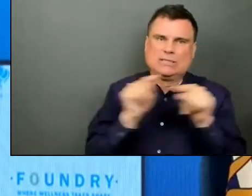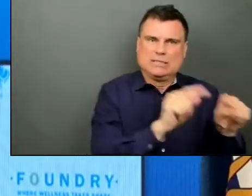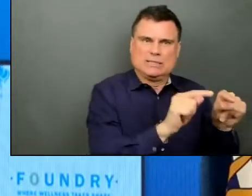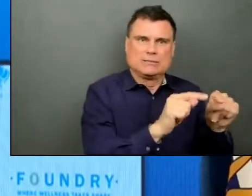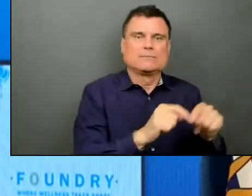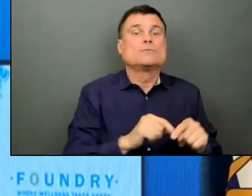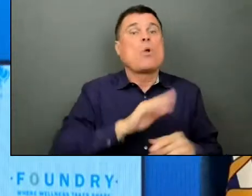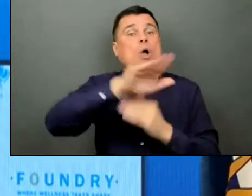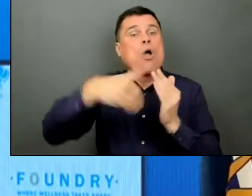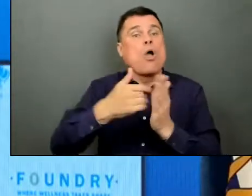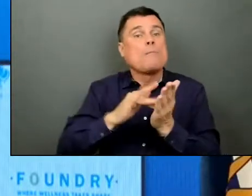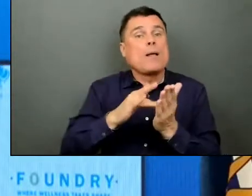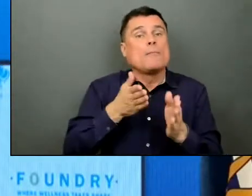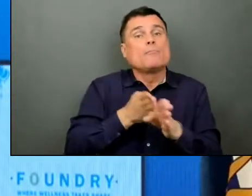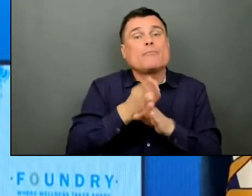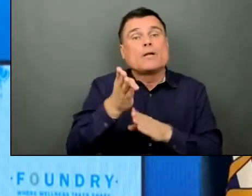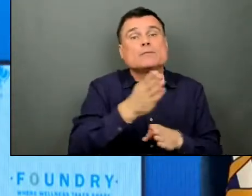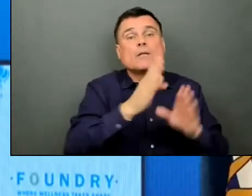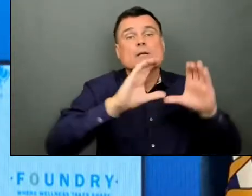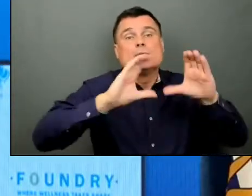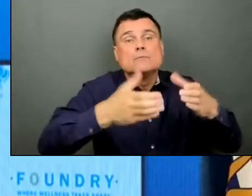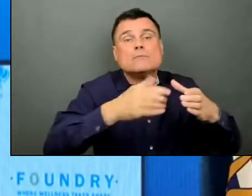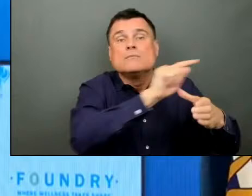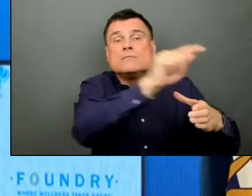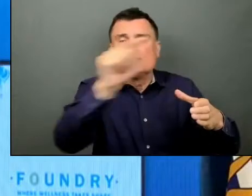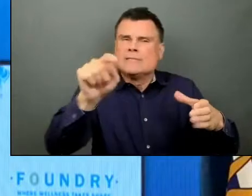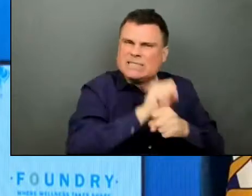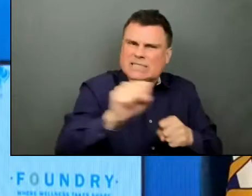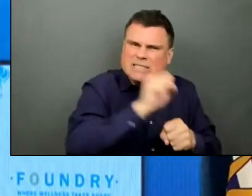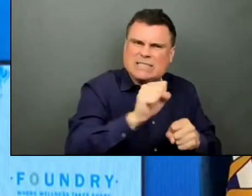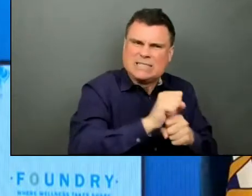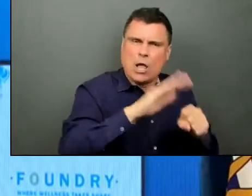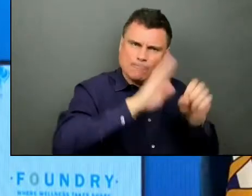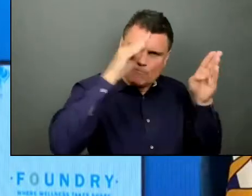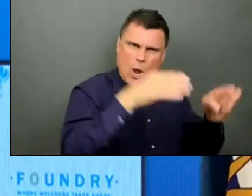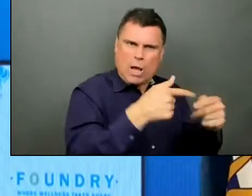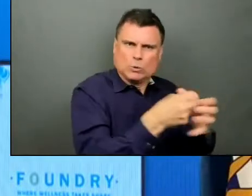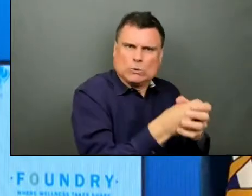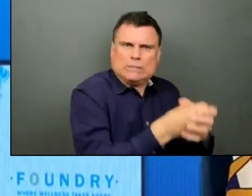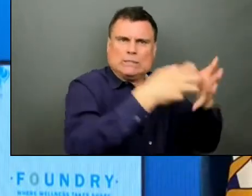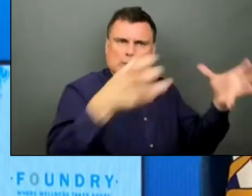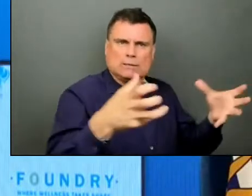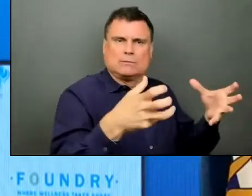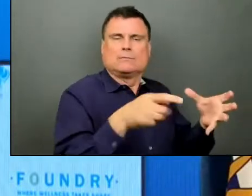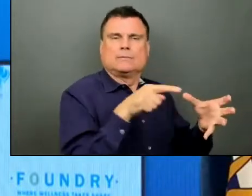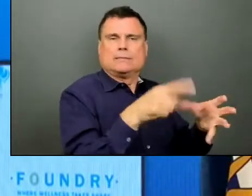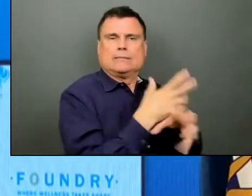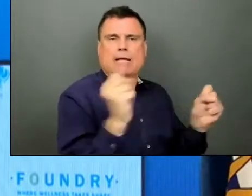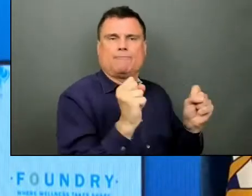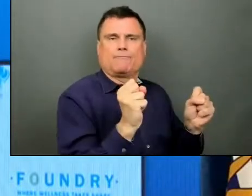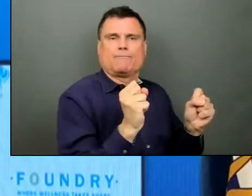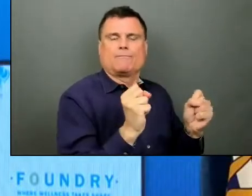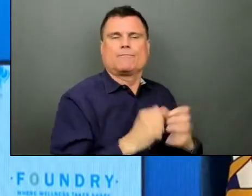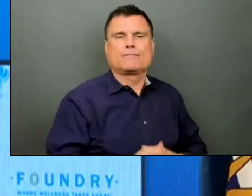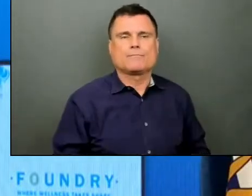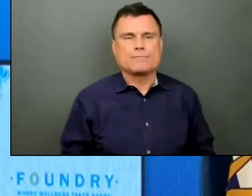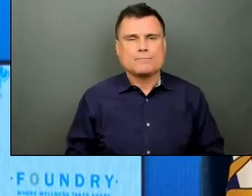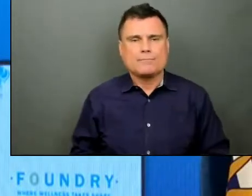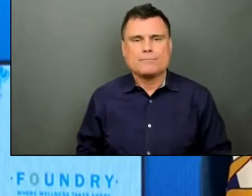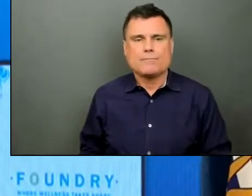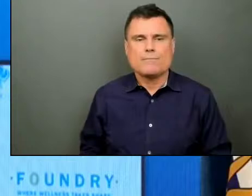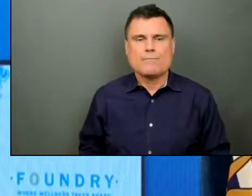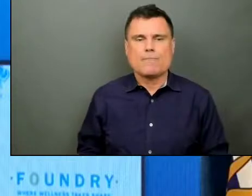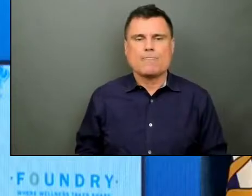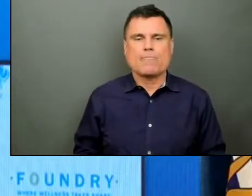the question of stabilization care, it's still something that we hear from parents and that we believe as a